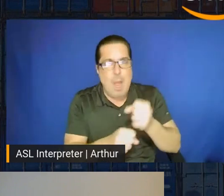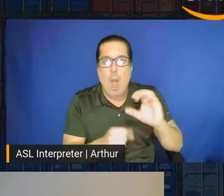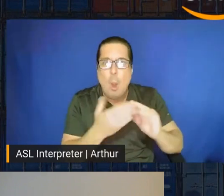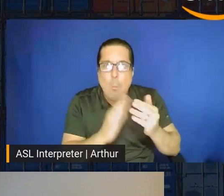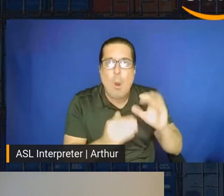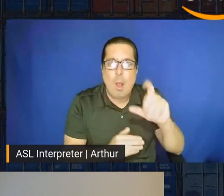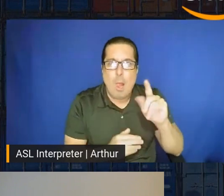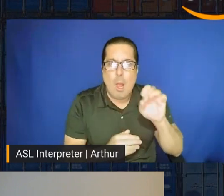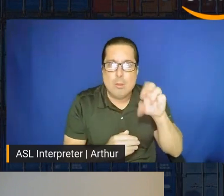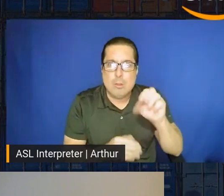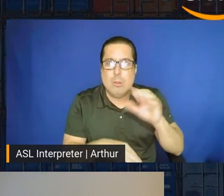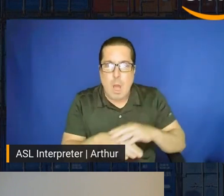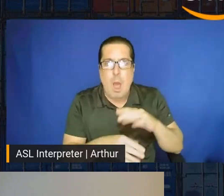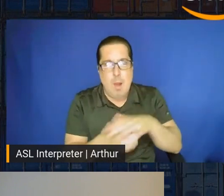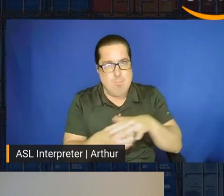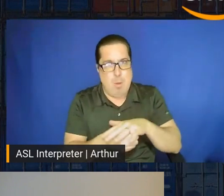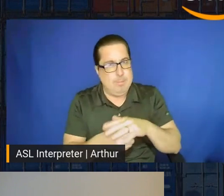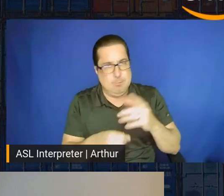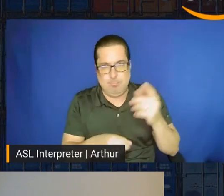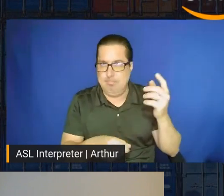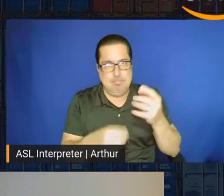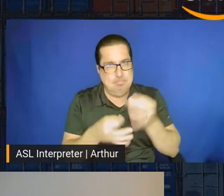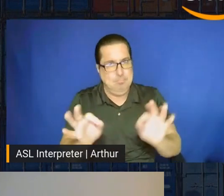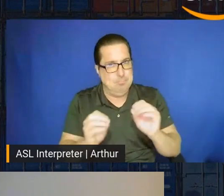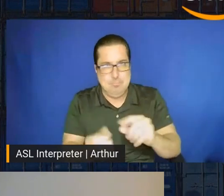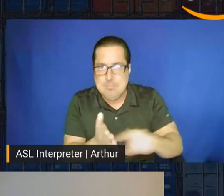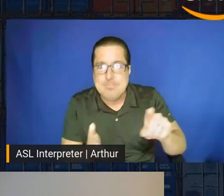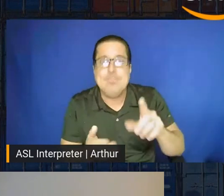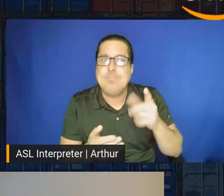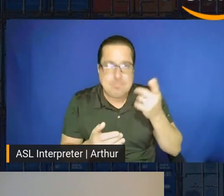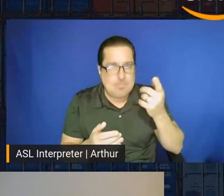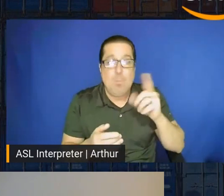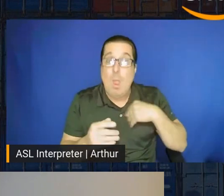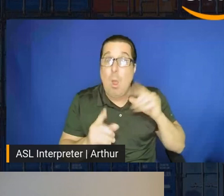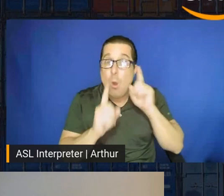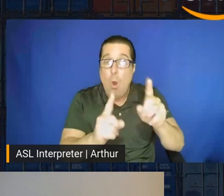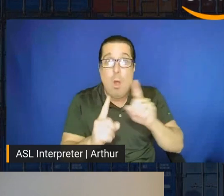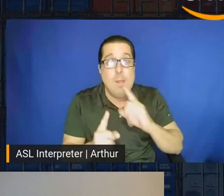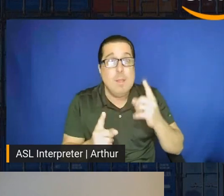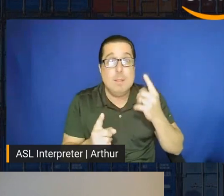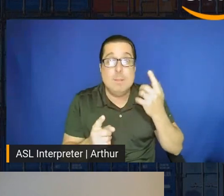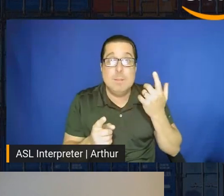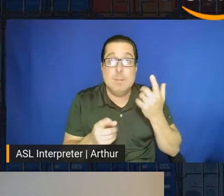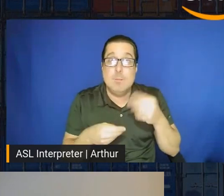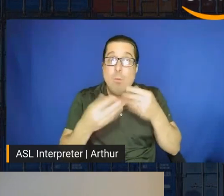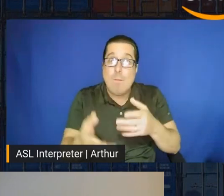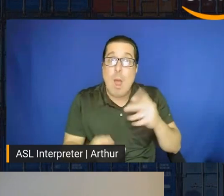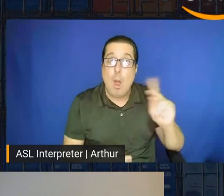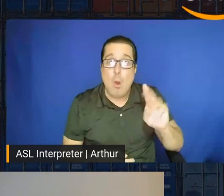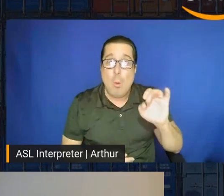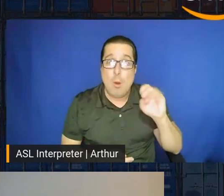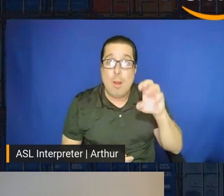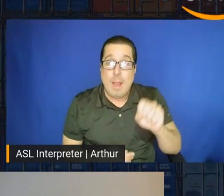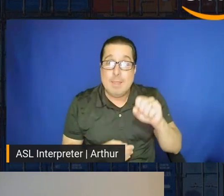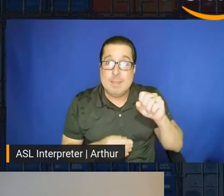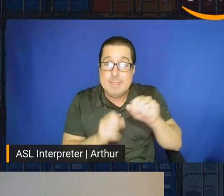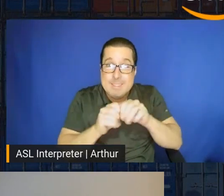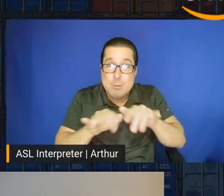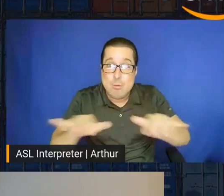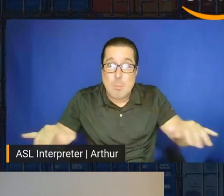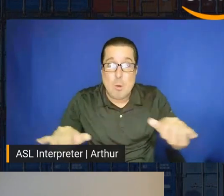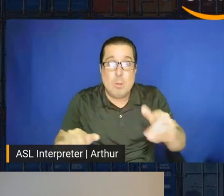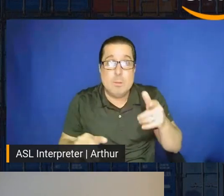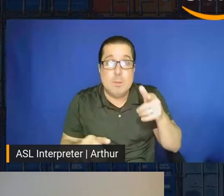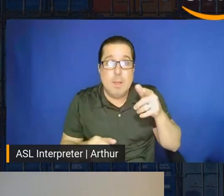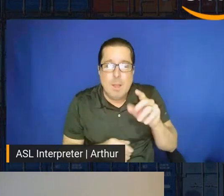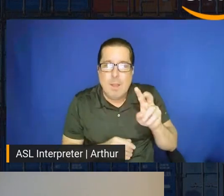premises. And like Rama mentioned, our goal is to not just provide the Kubernetes distribution, which is EKS distro. So EKS distro